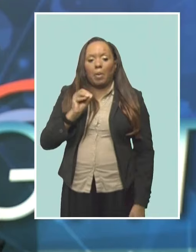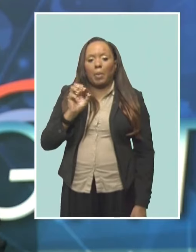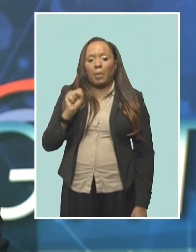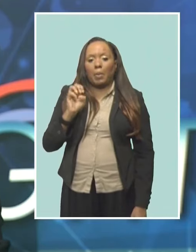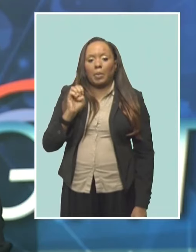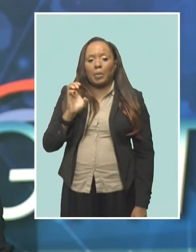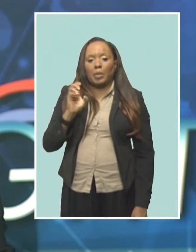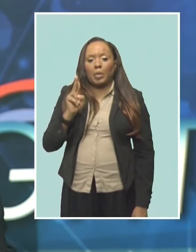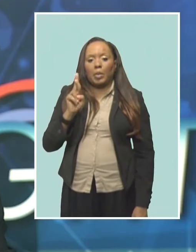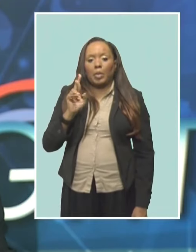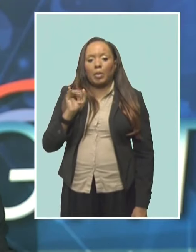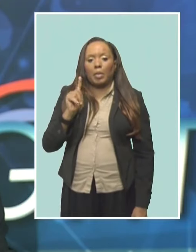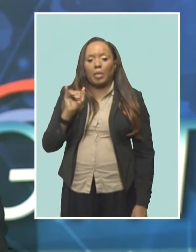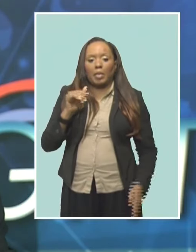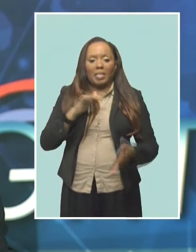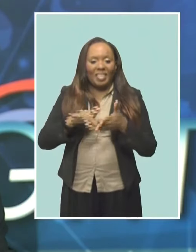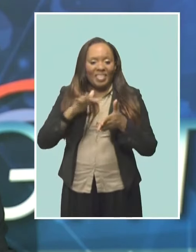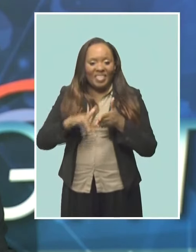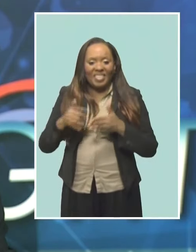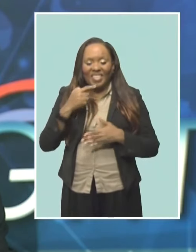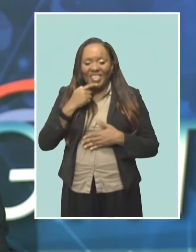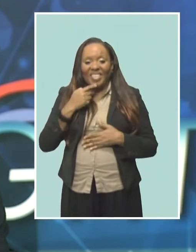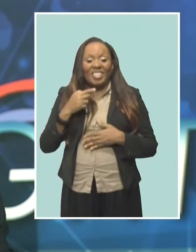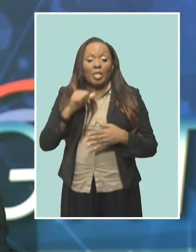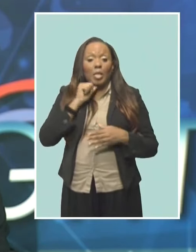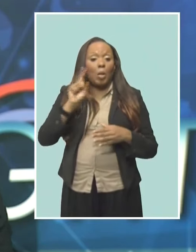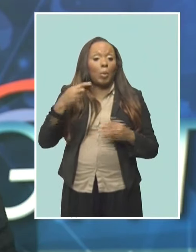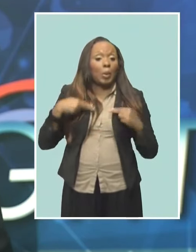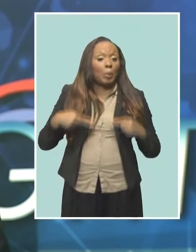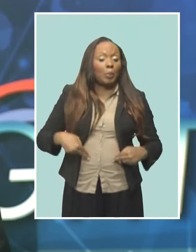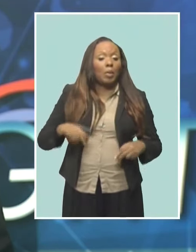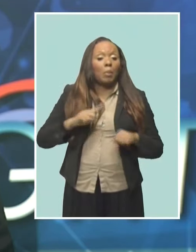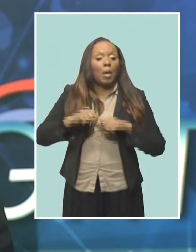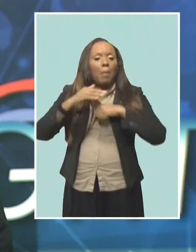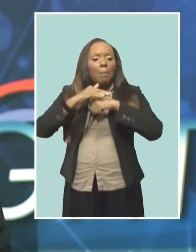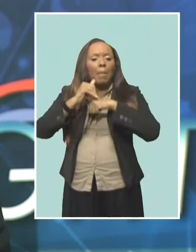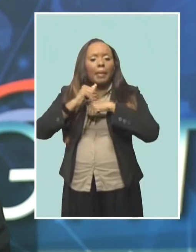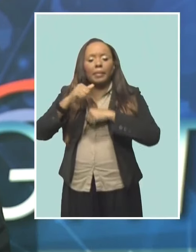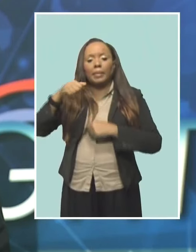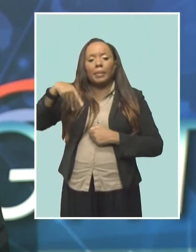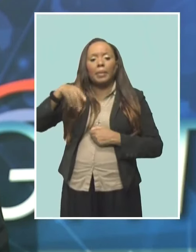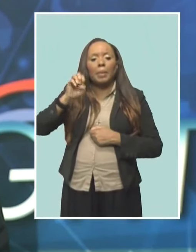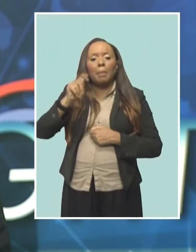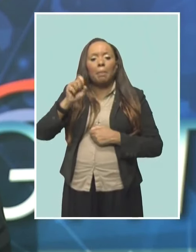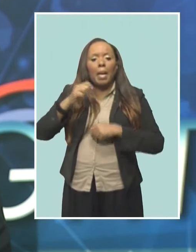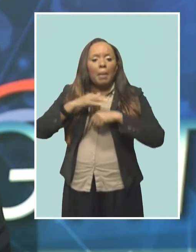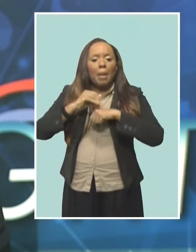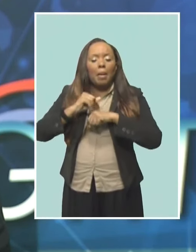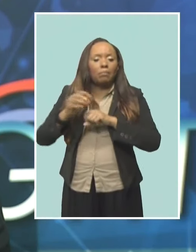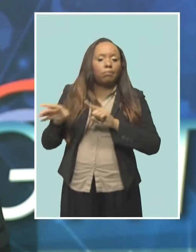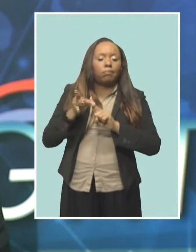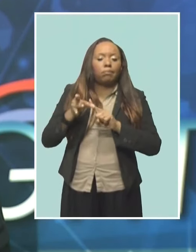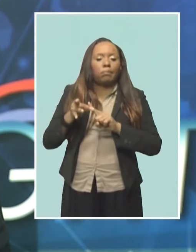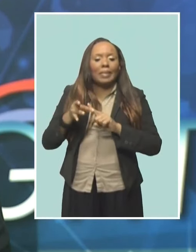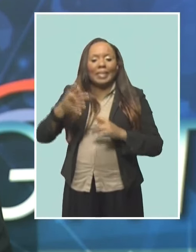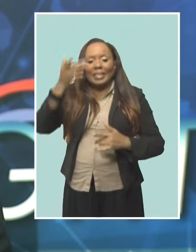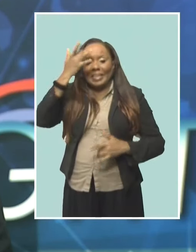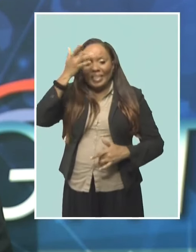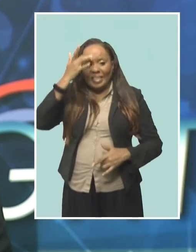Douglas, not only humans are contracting it, but pets as well. And that's why the level has been raised to public health emergency